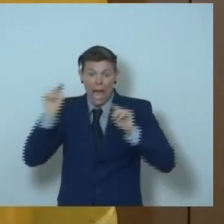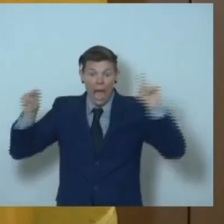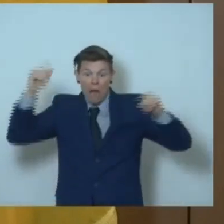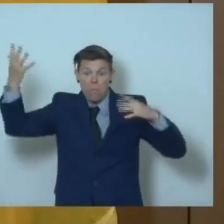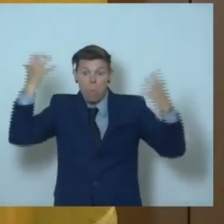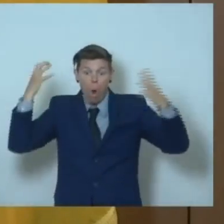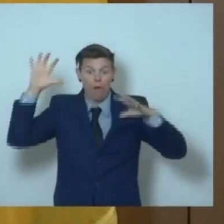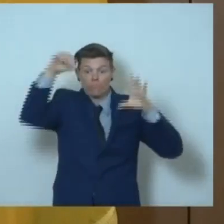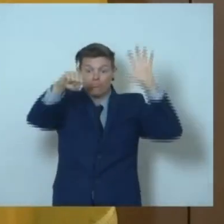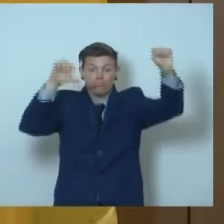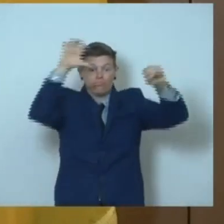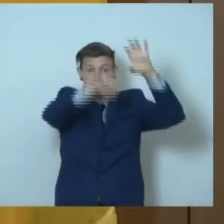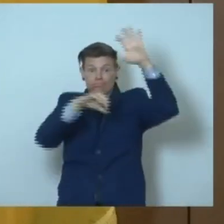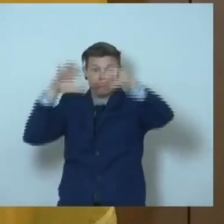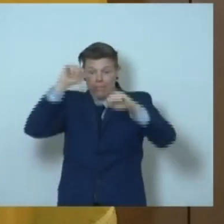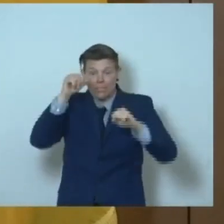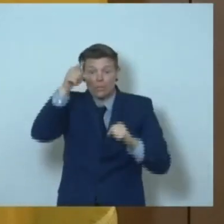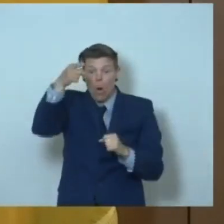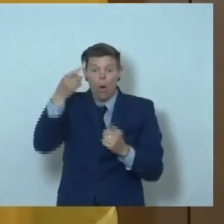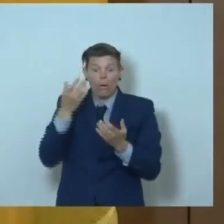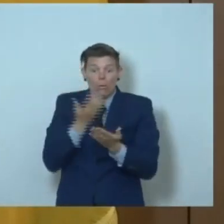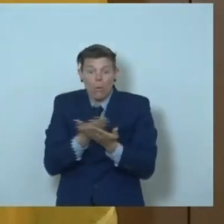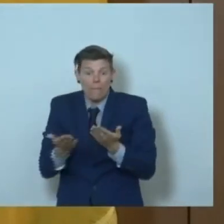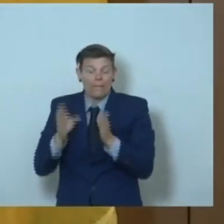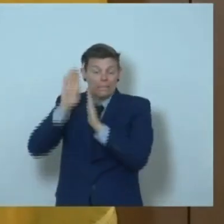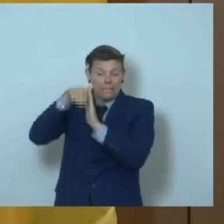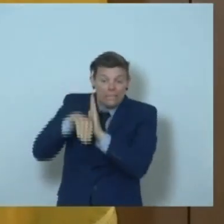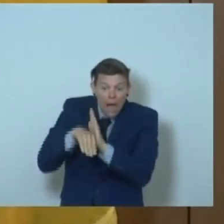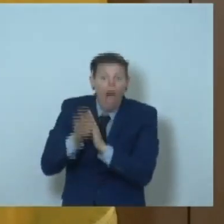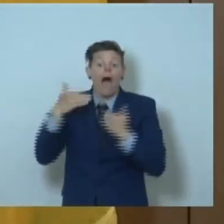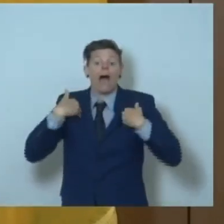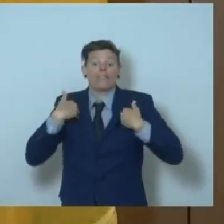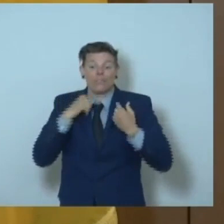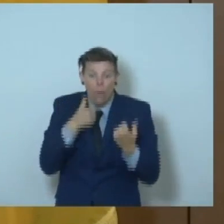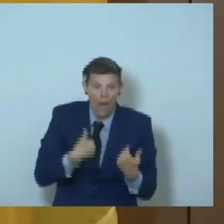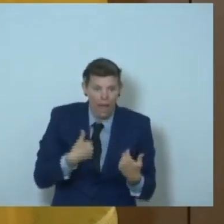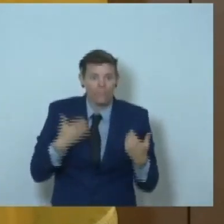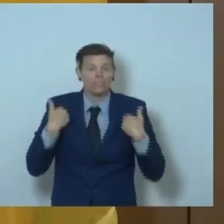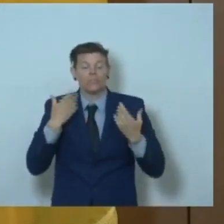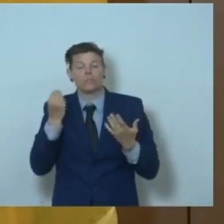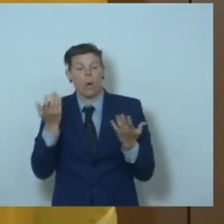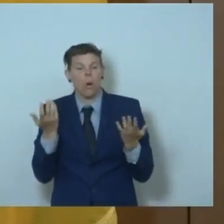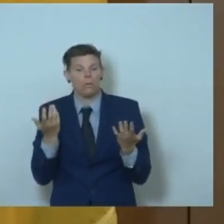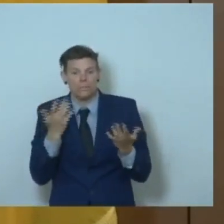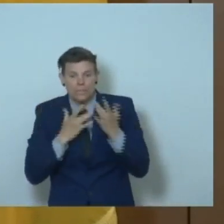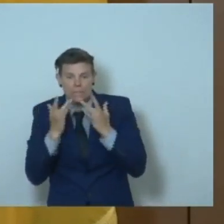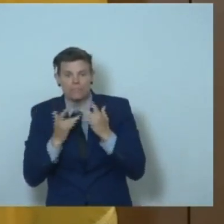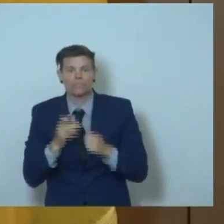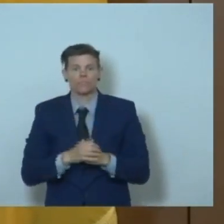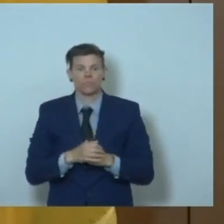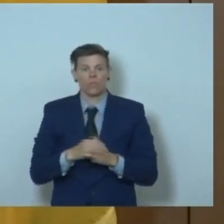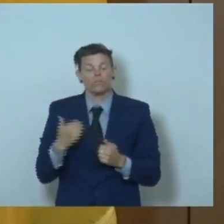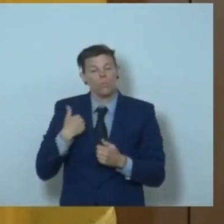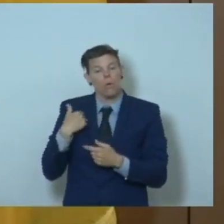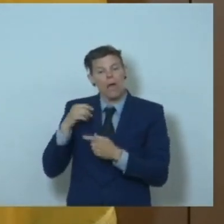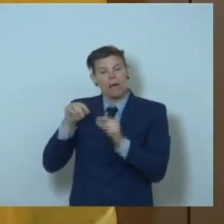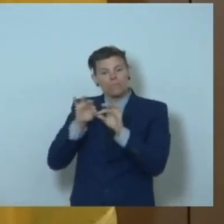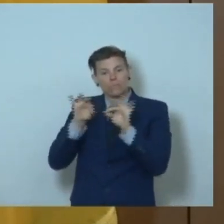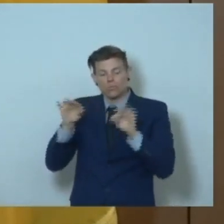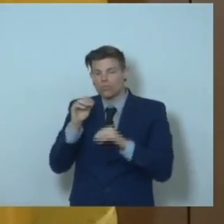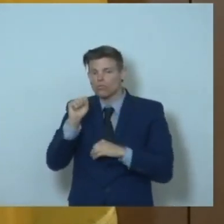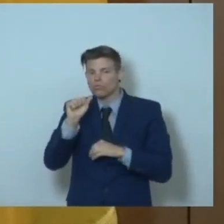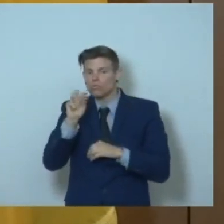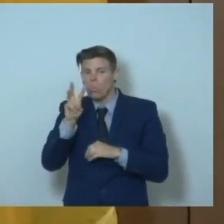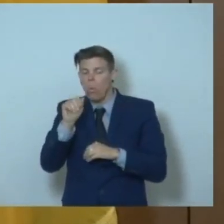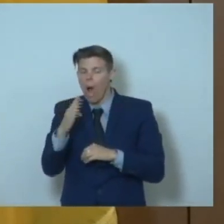and now, you know, the big commodity are swabs. And where swabs were relatively inconsequential in the context